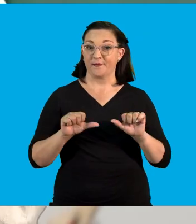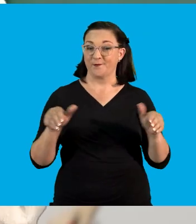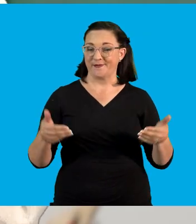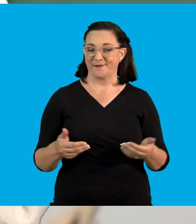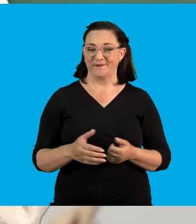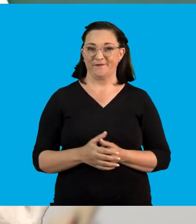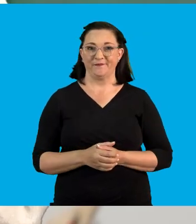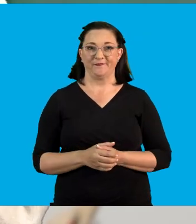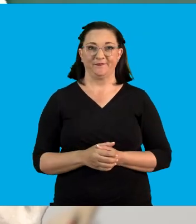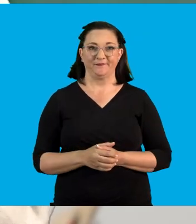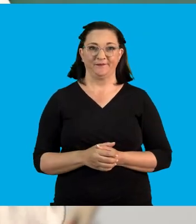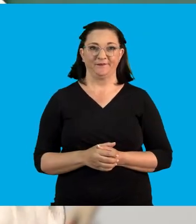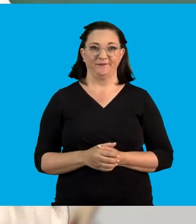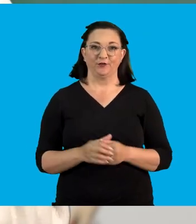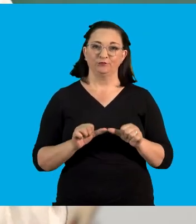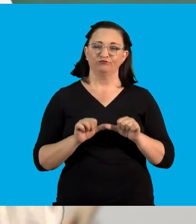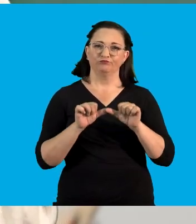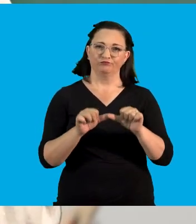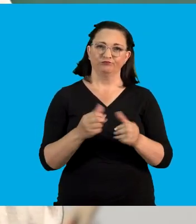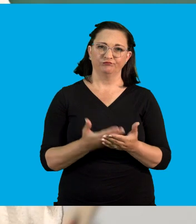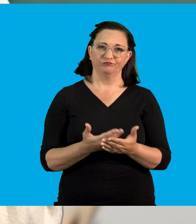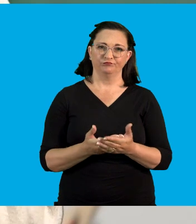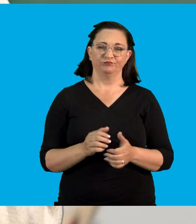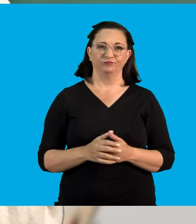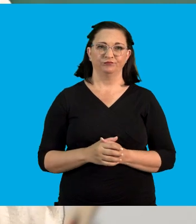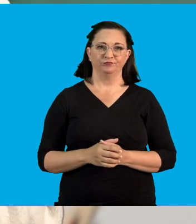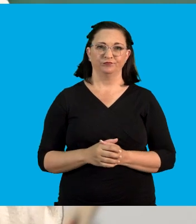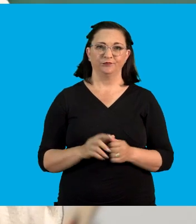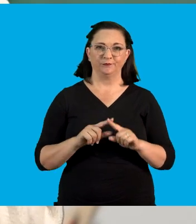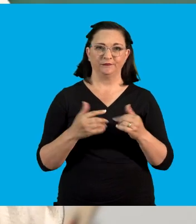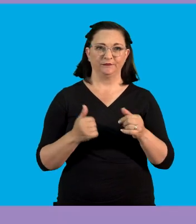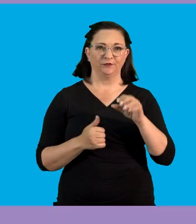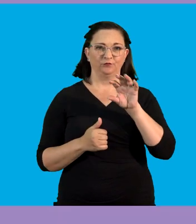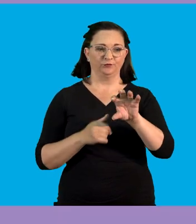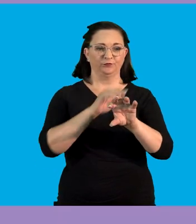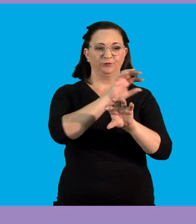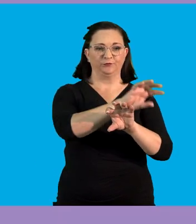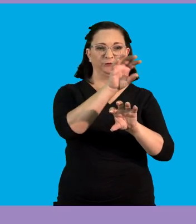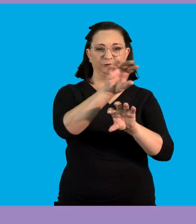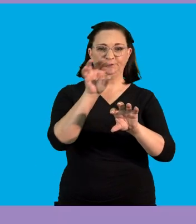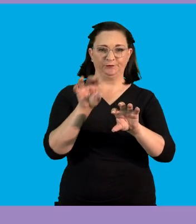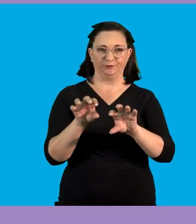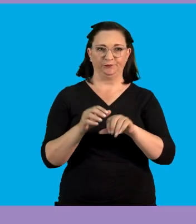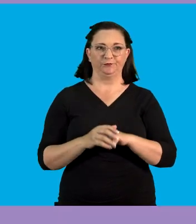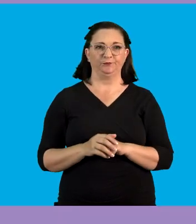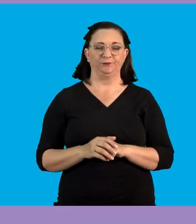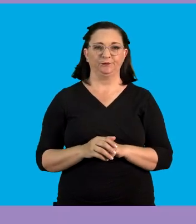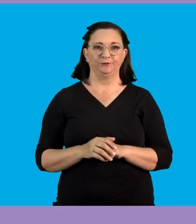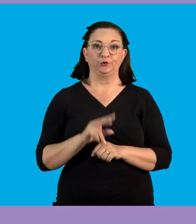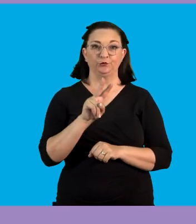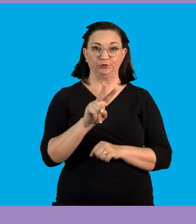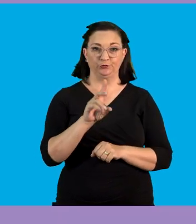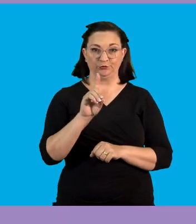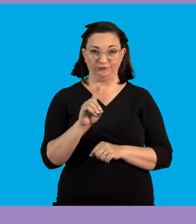Welcome back. Let's continue. Let's start with our concept map. We are doing a 2D